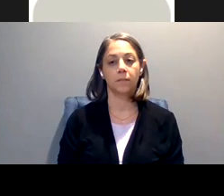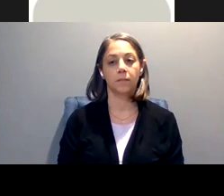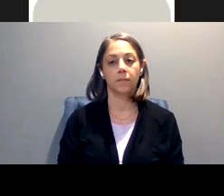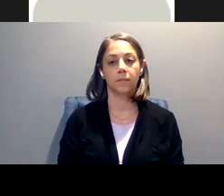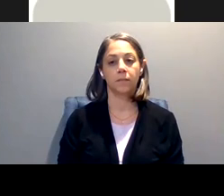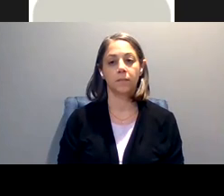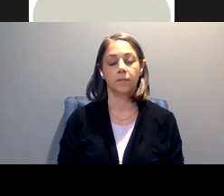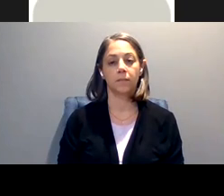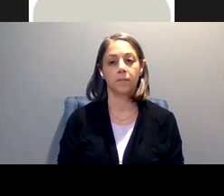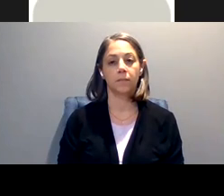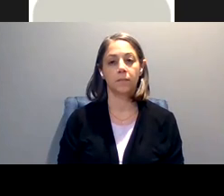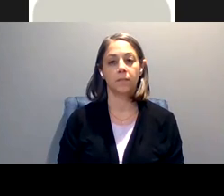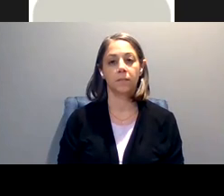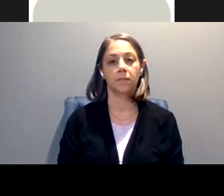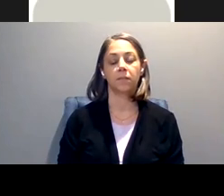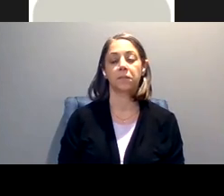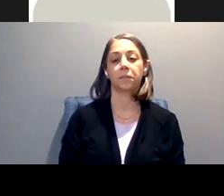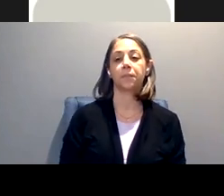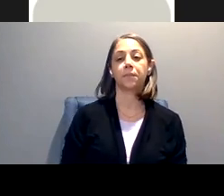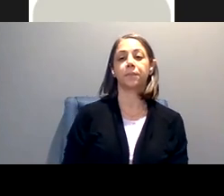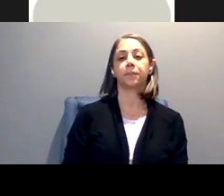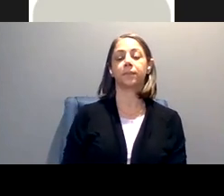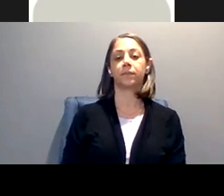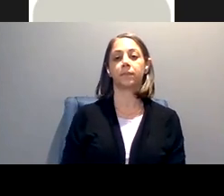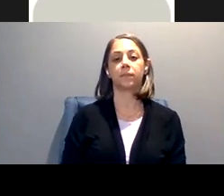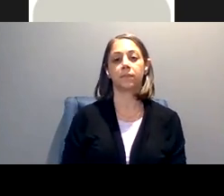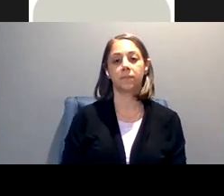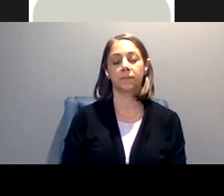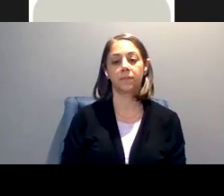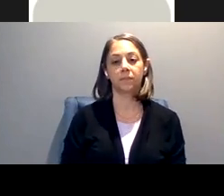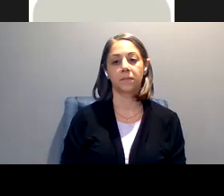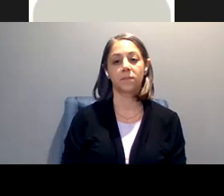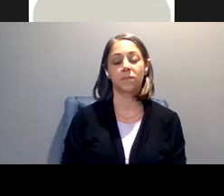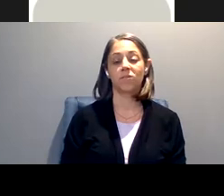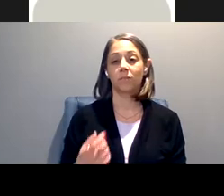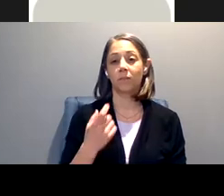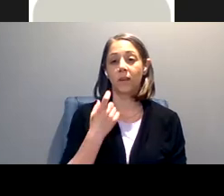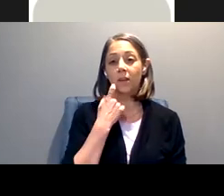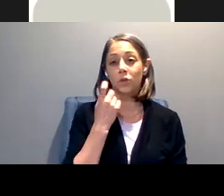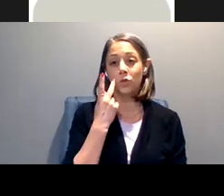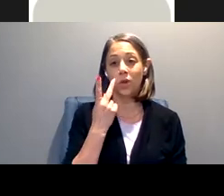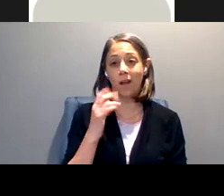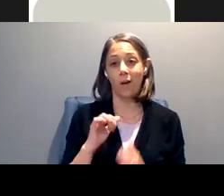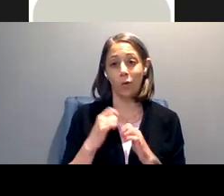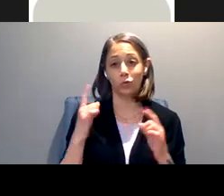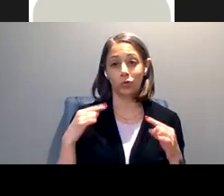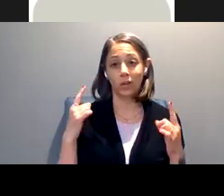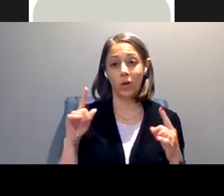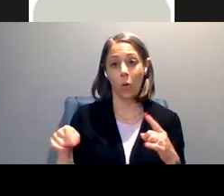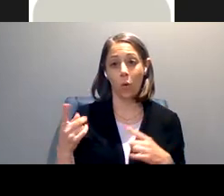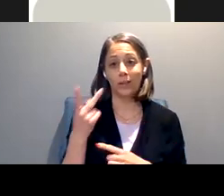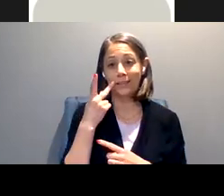start. Perfect. Thank you so much. I was just seeing how crazy it is to only see